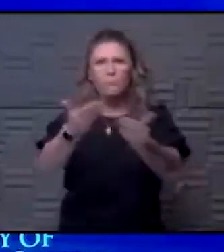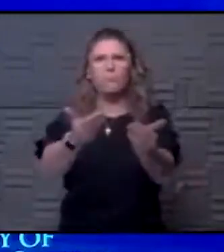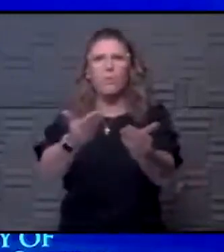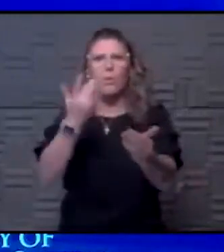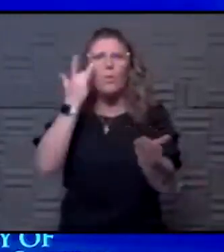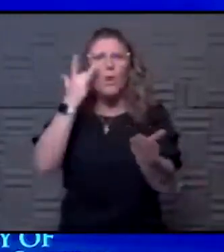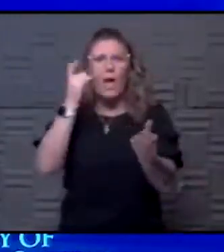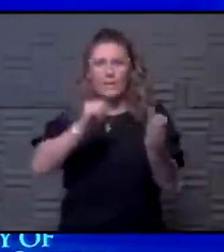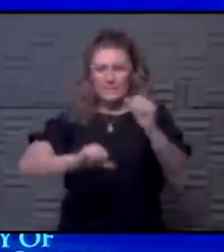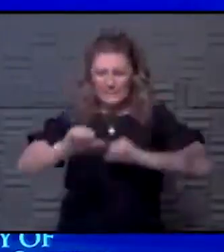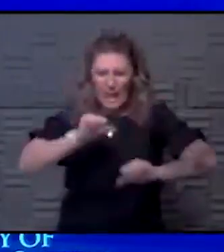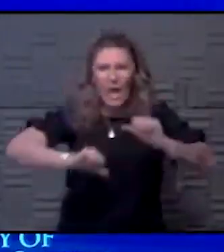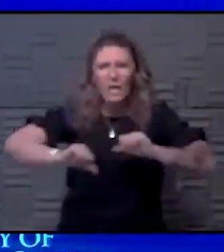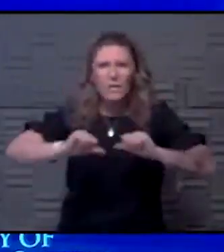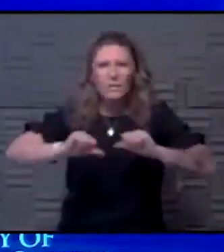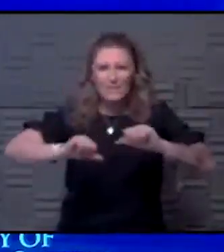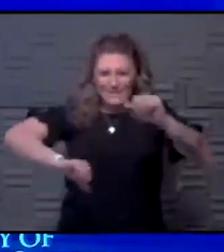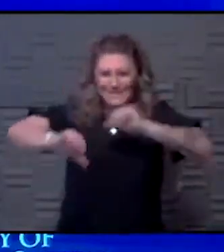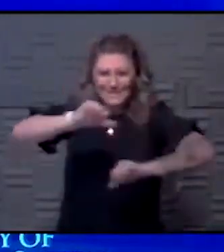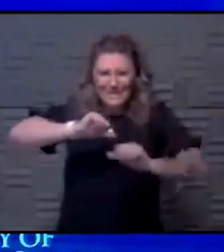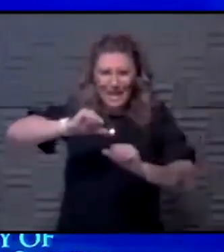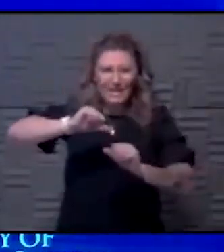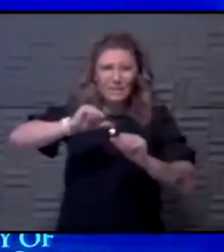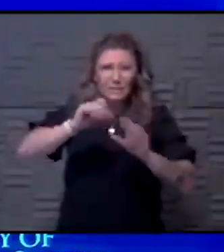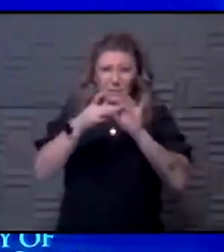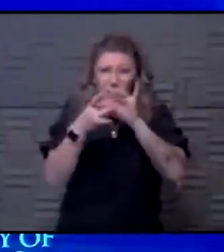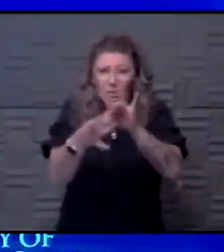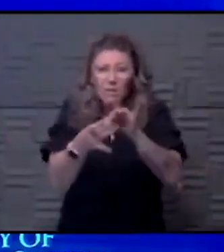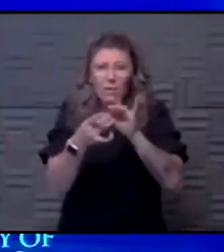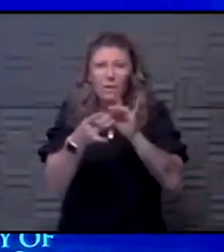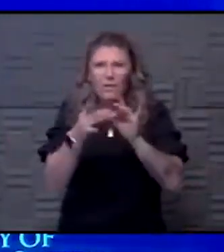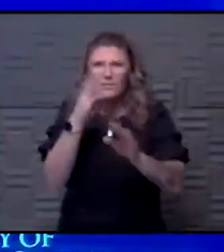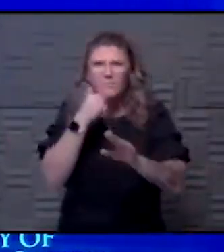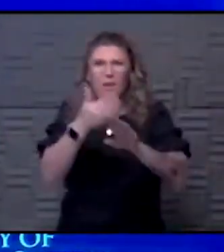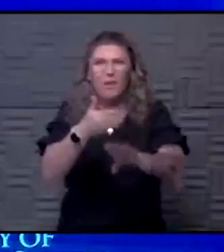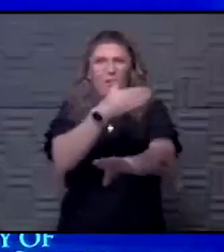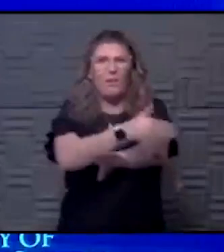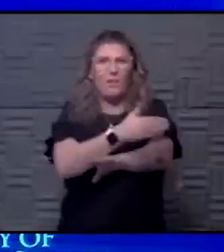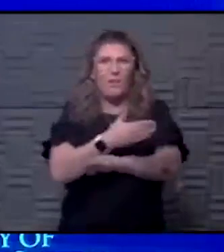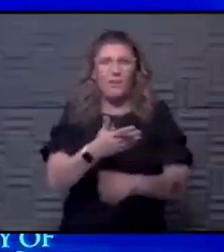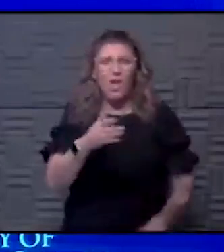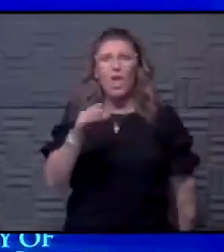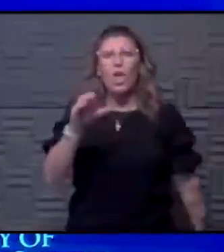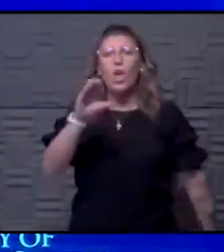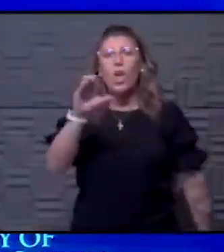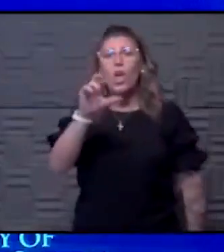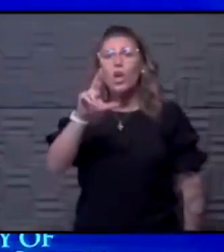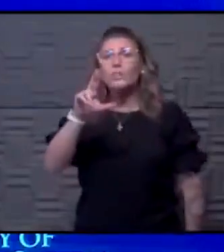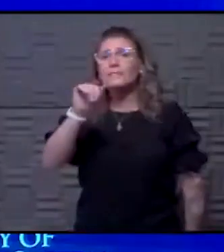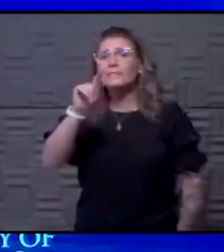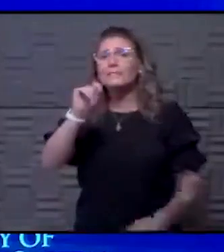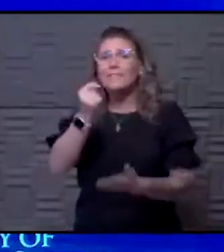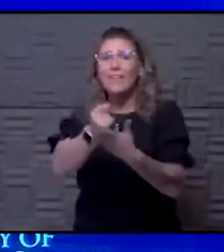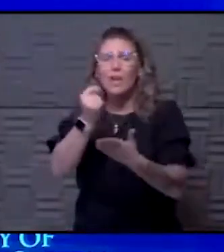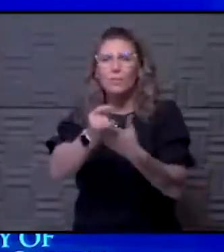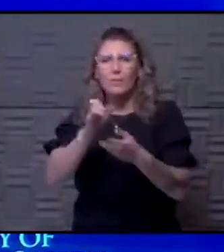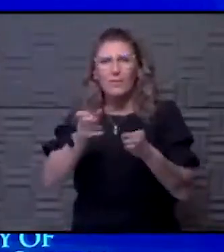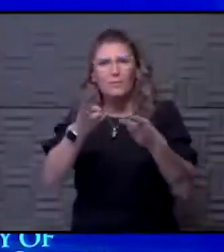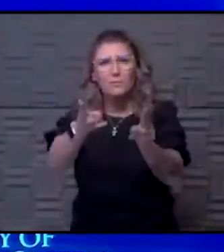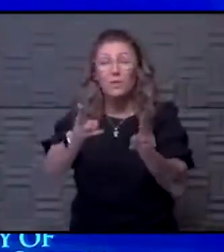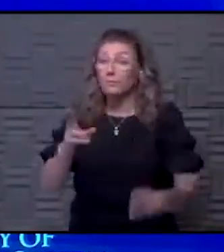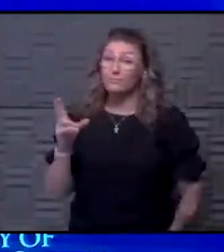our science, our science around that is so much better than it once was. You look at CAR T therapy. You can say, well, that's rushed. Well,